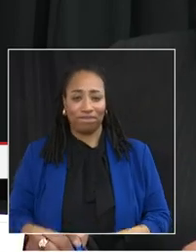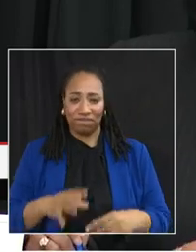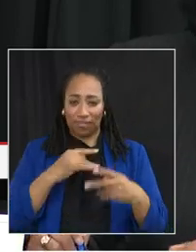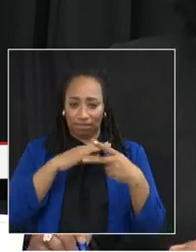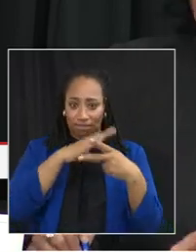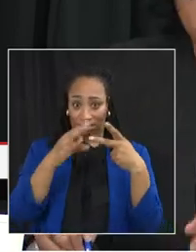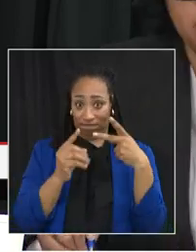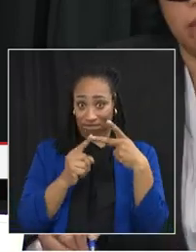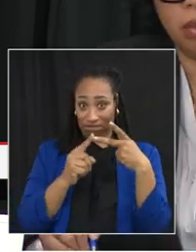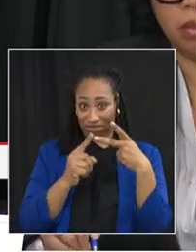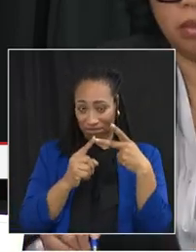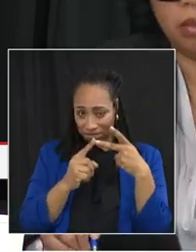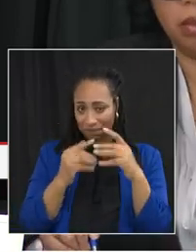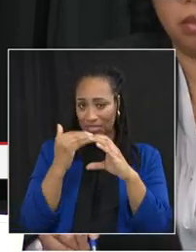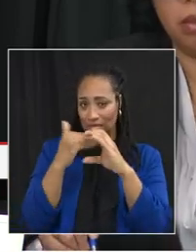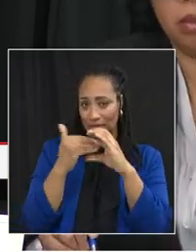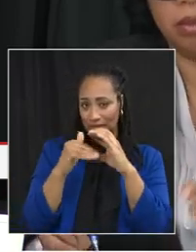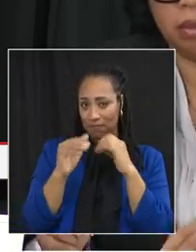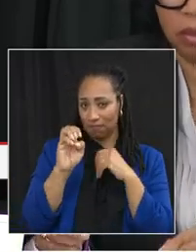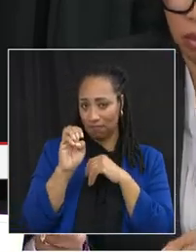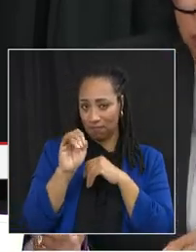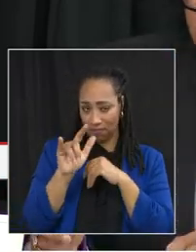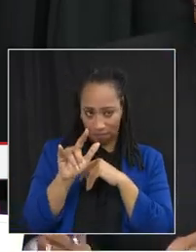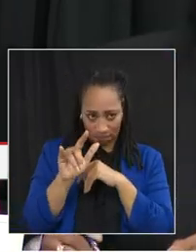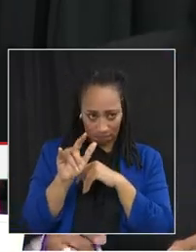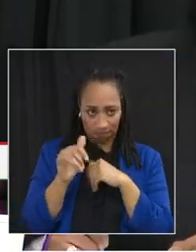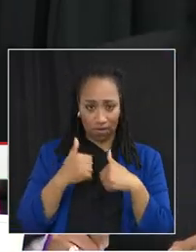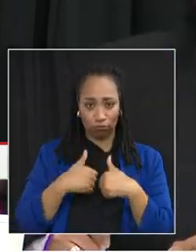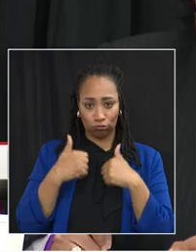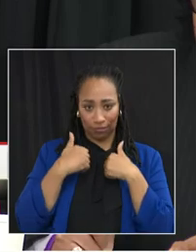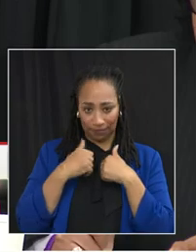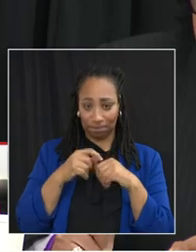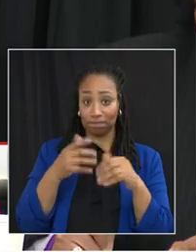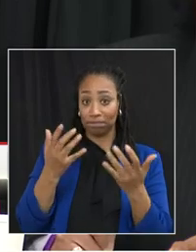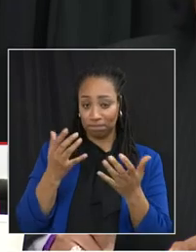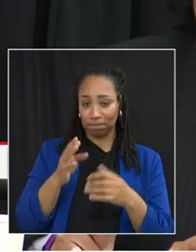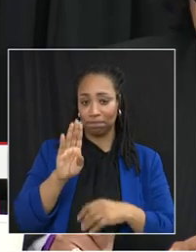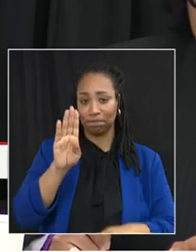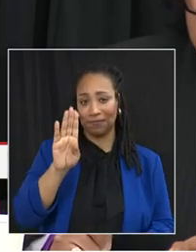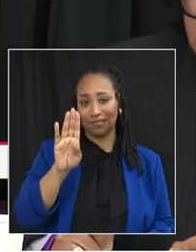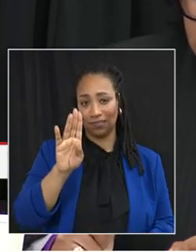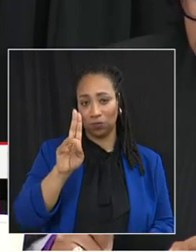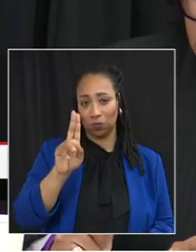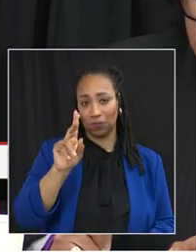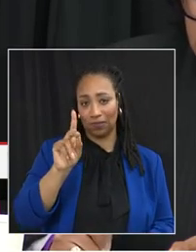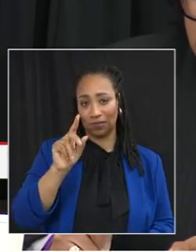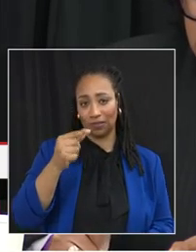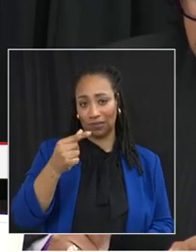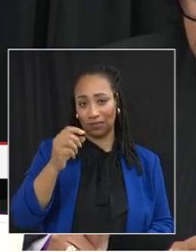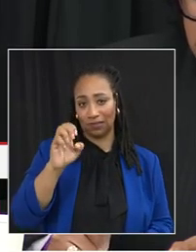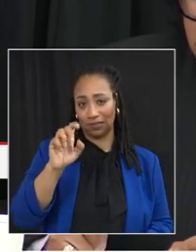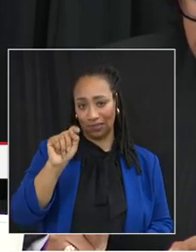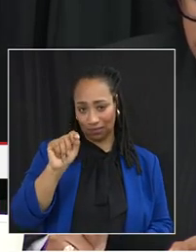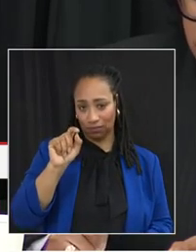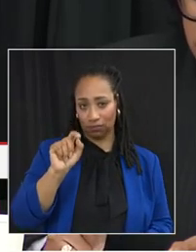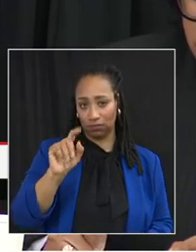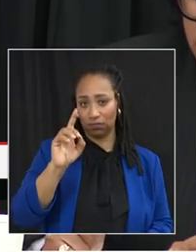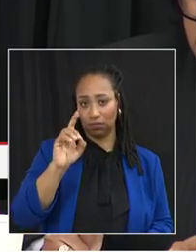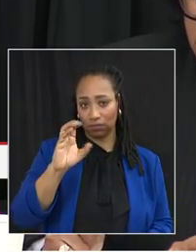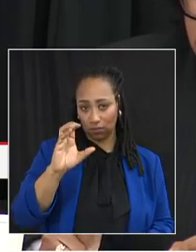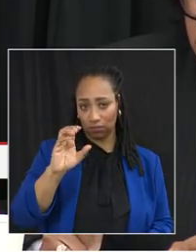Do we have this is budget.dc.gov. Is there a Yes, and also budget@dc.gov as well.